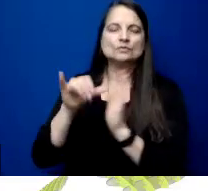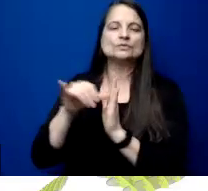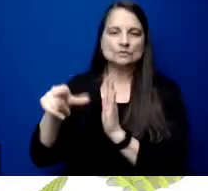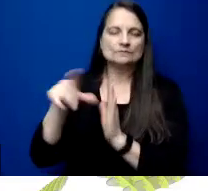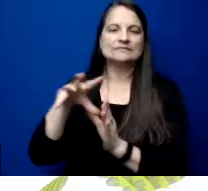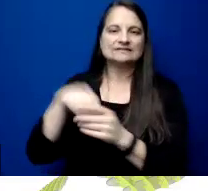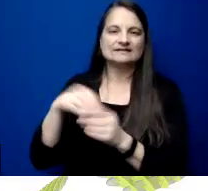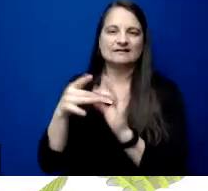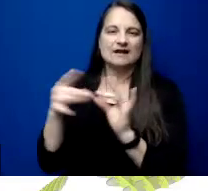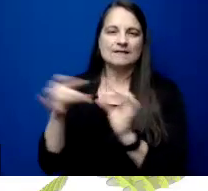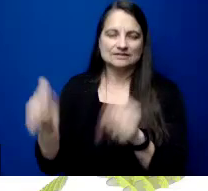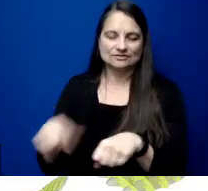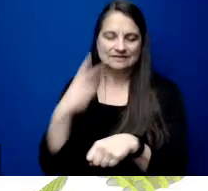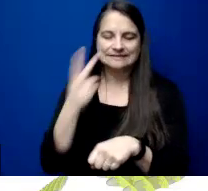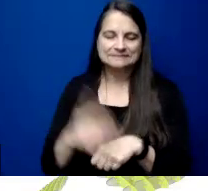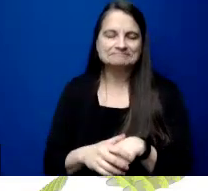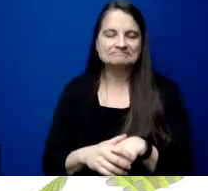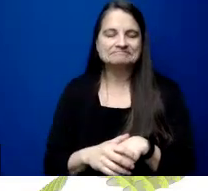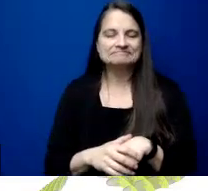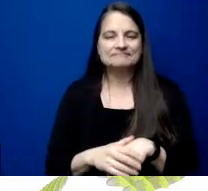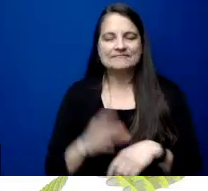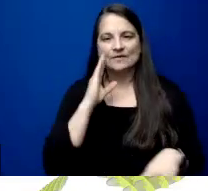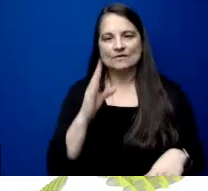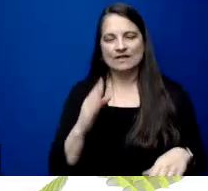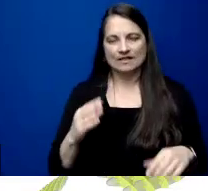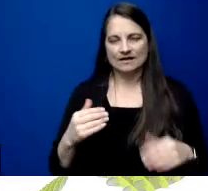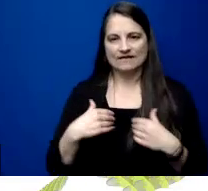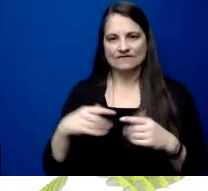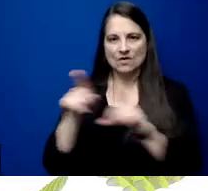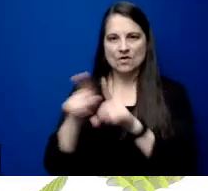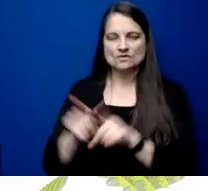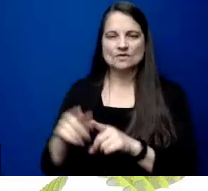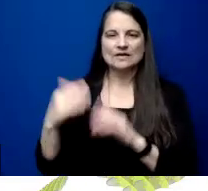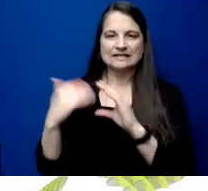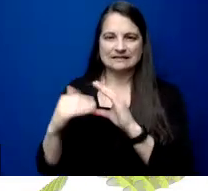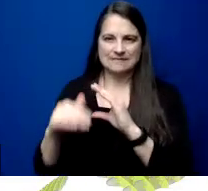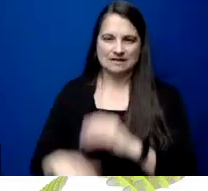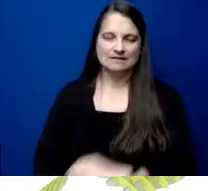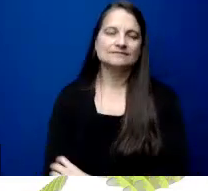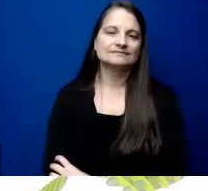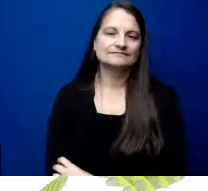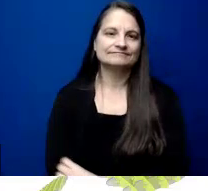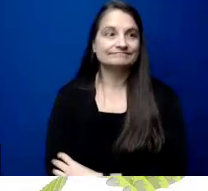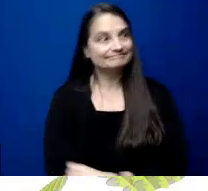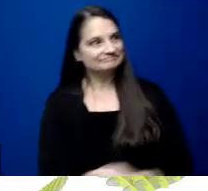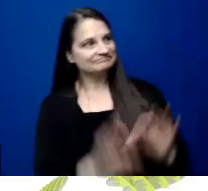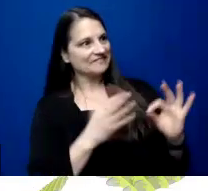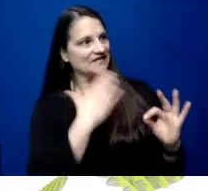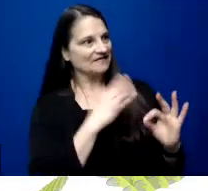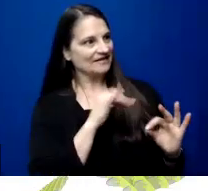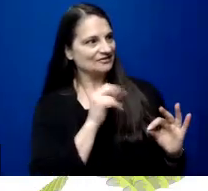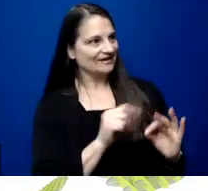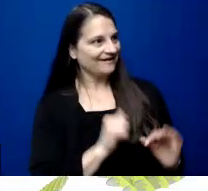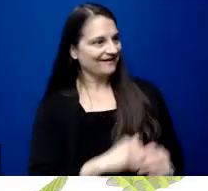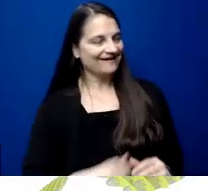in the comments. But yeah, they'll be on YouTube and also by email. Perfect. Thank you, Thanks, Jana. Jana. And Paul,